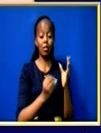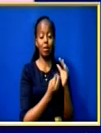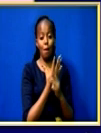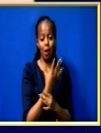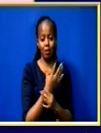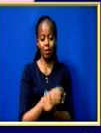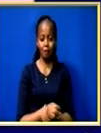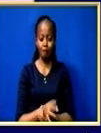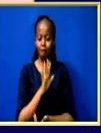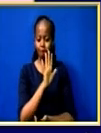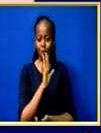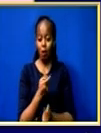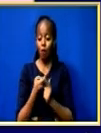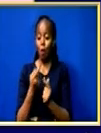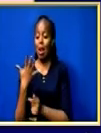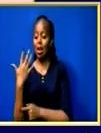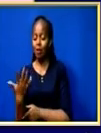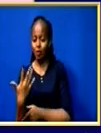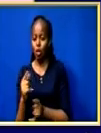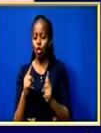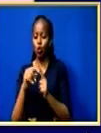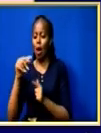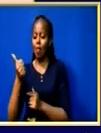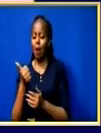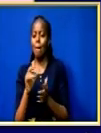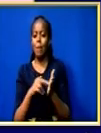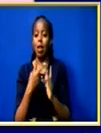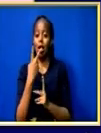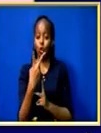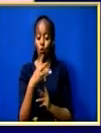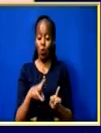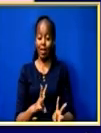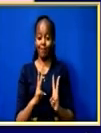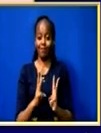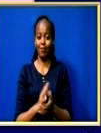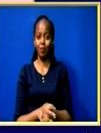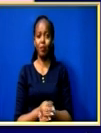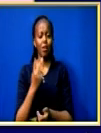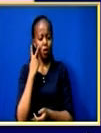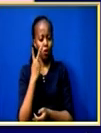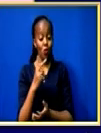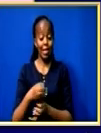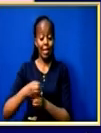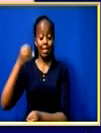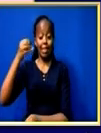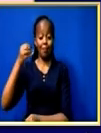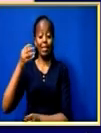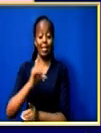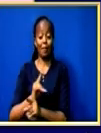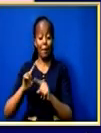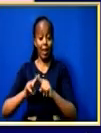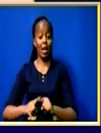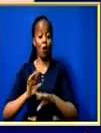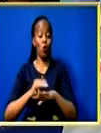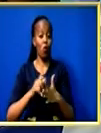plant. From the leaves. So it's a two-way So traffic. look at the stem. It's a dependent. Yeah. It